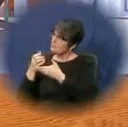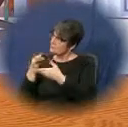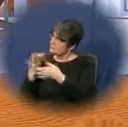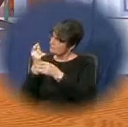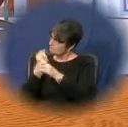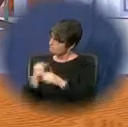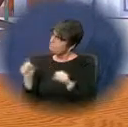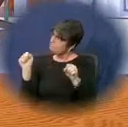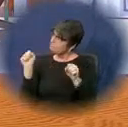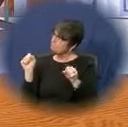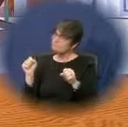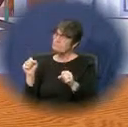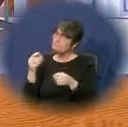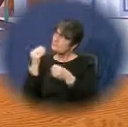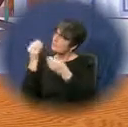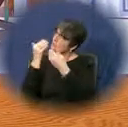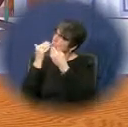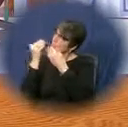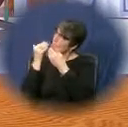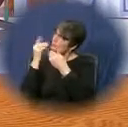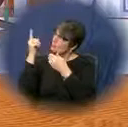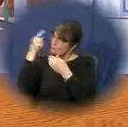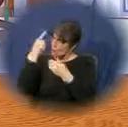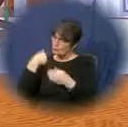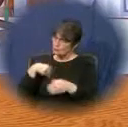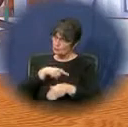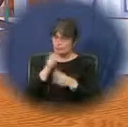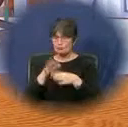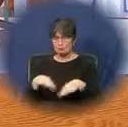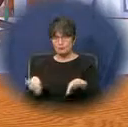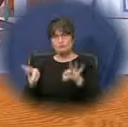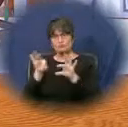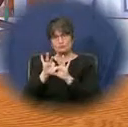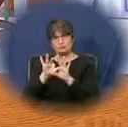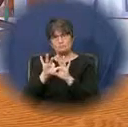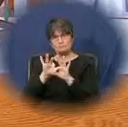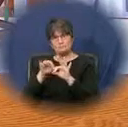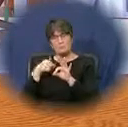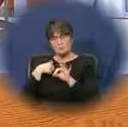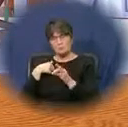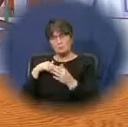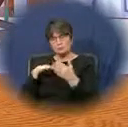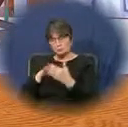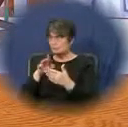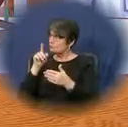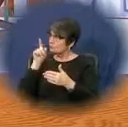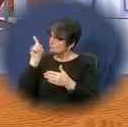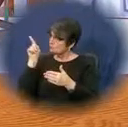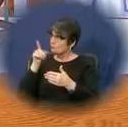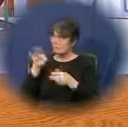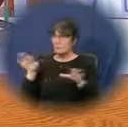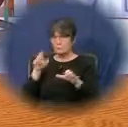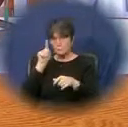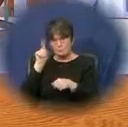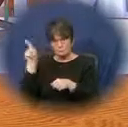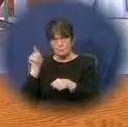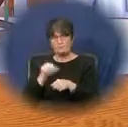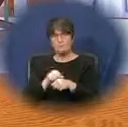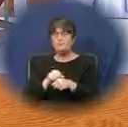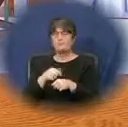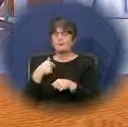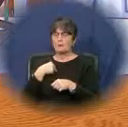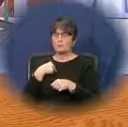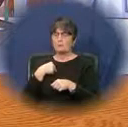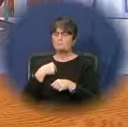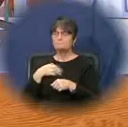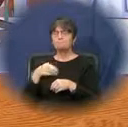of salvation, giving thanks that you have held us worthy to be in your presence and minister to you. Humbly we pray that